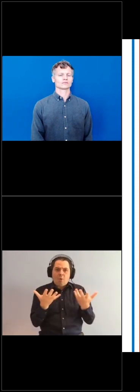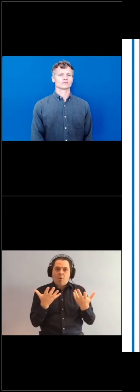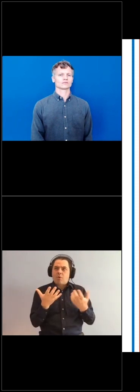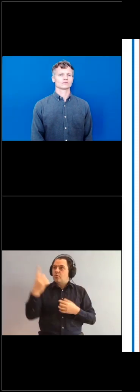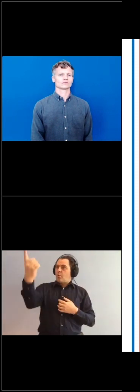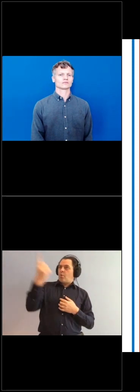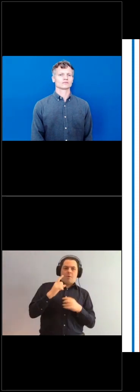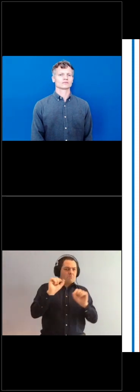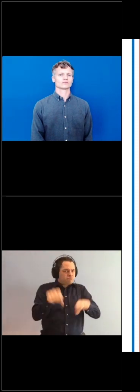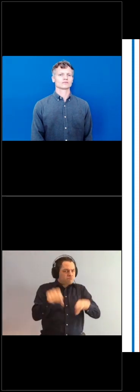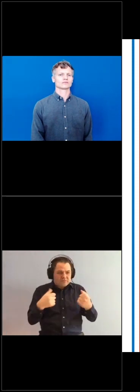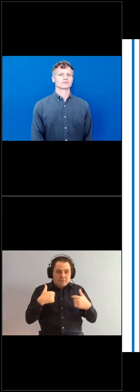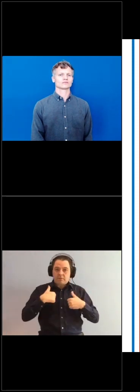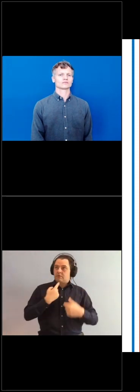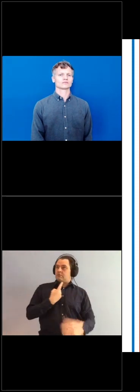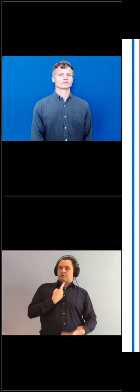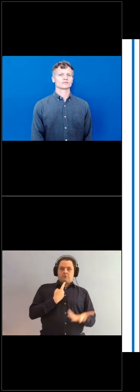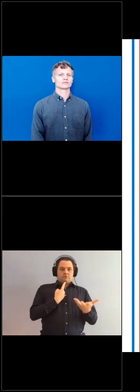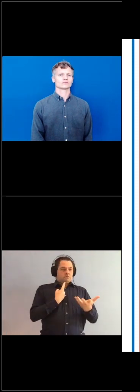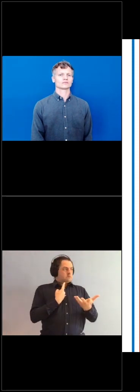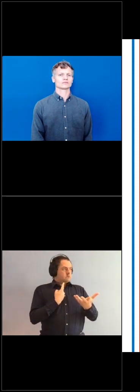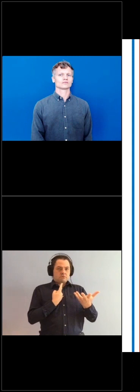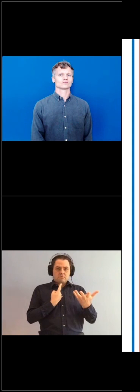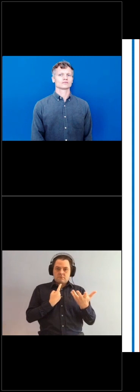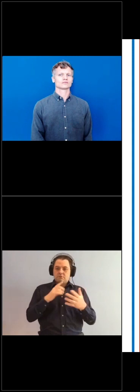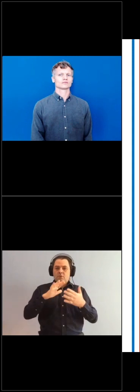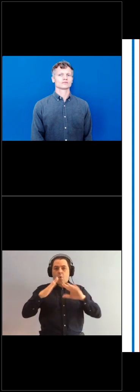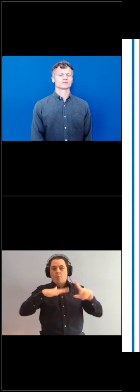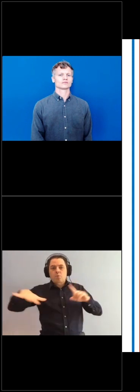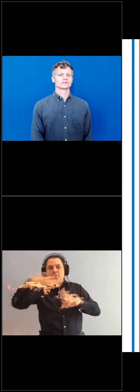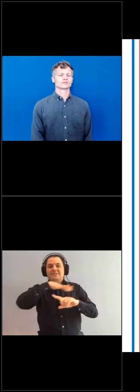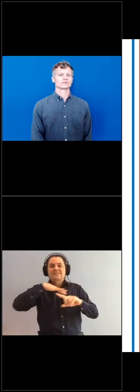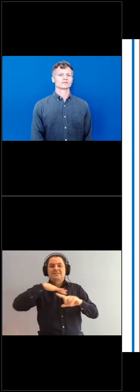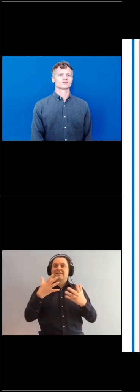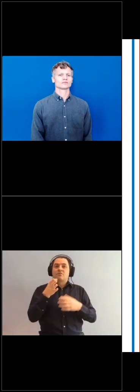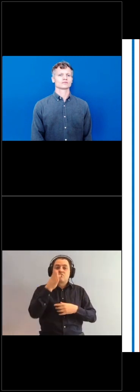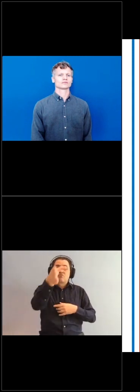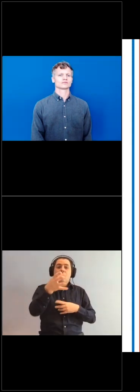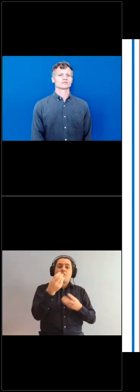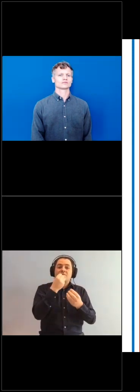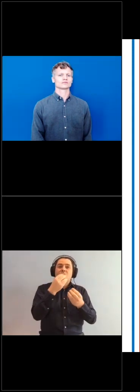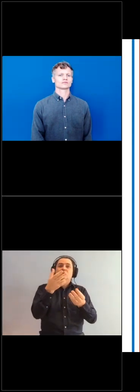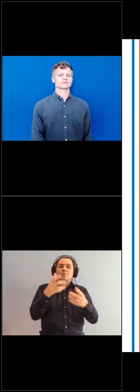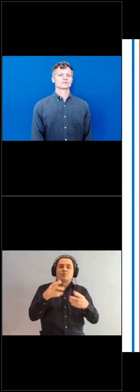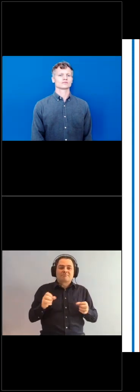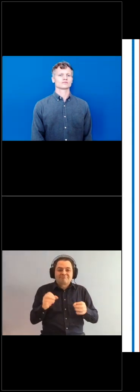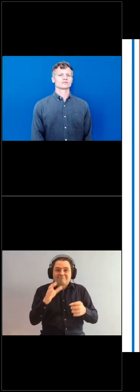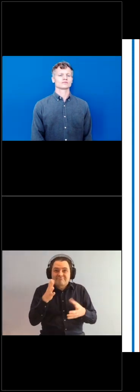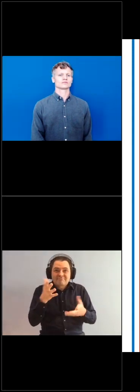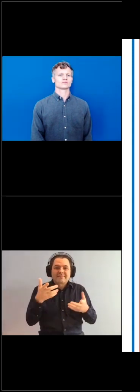restriction plans, or community support systems, such as, for example, accessing food distributions.